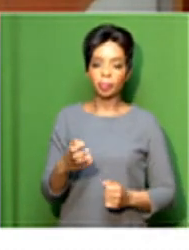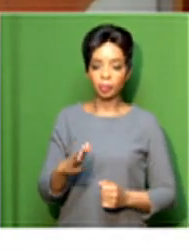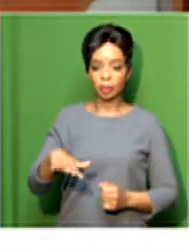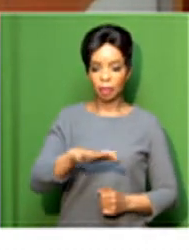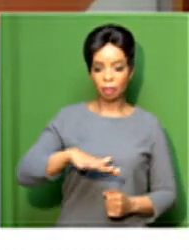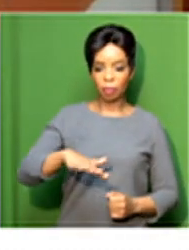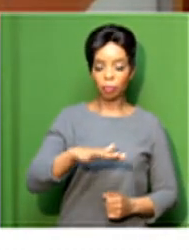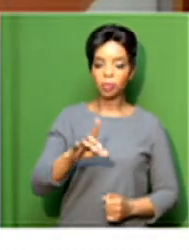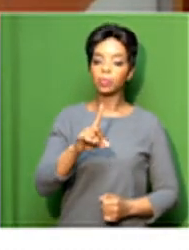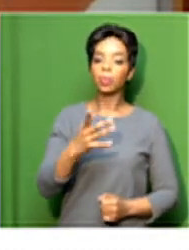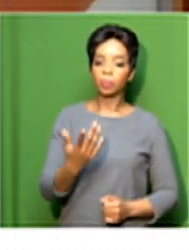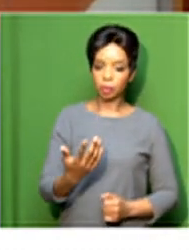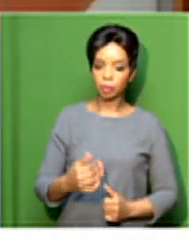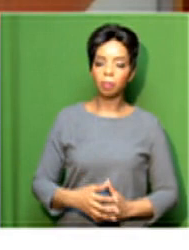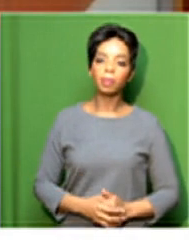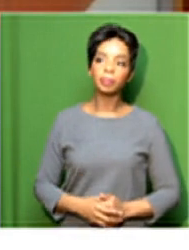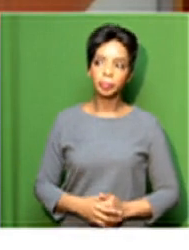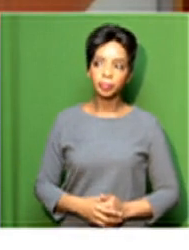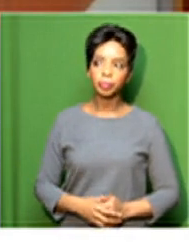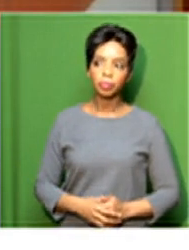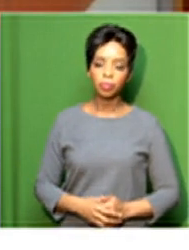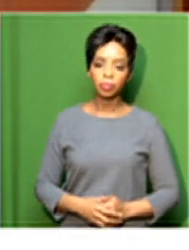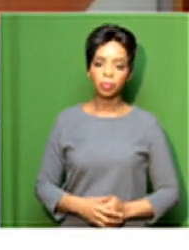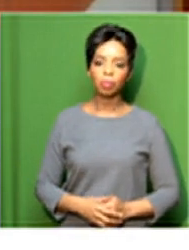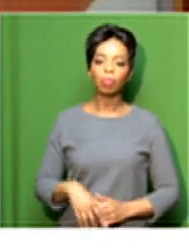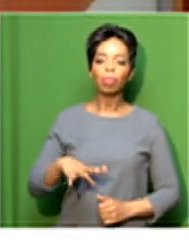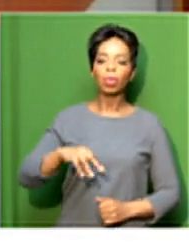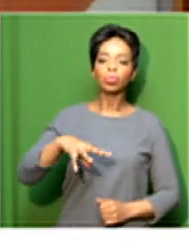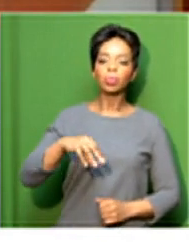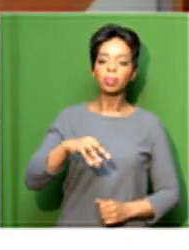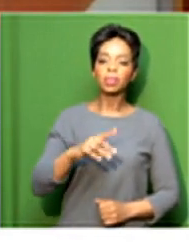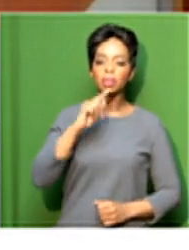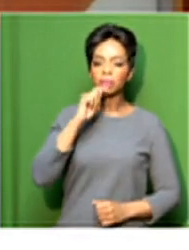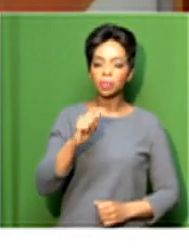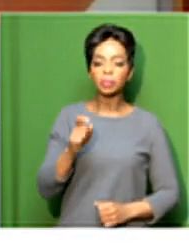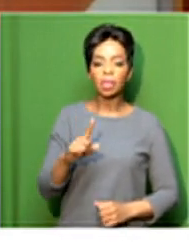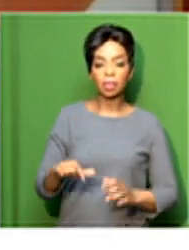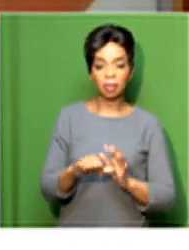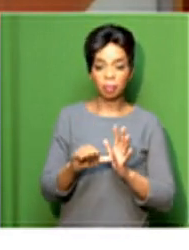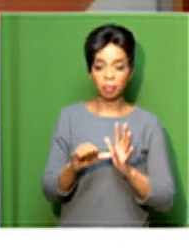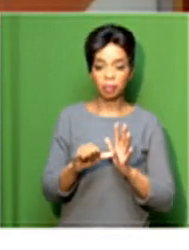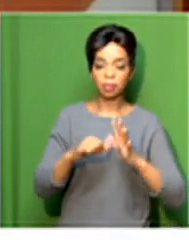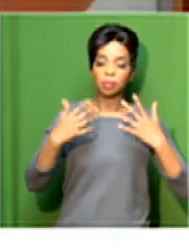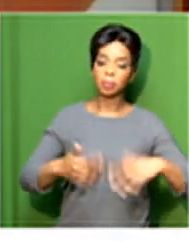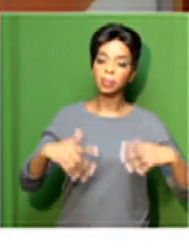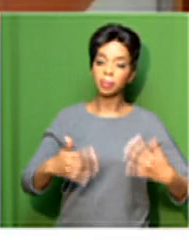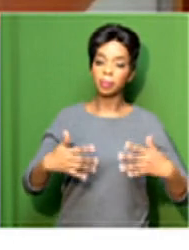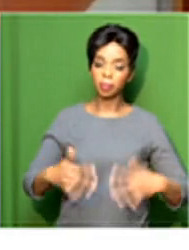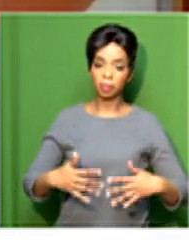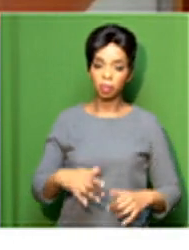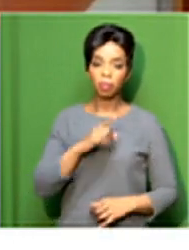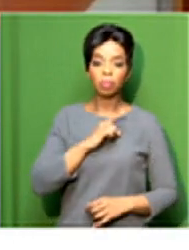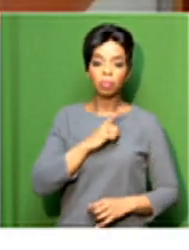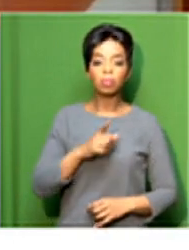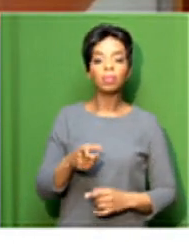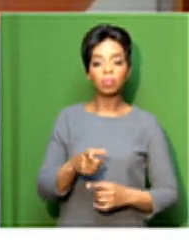is that kelp forests are very, very important ecosystems. They provide nursery areas